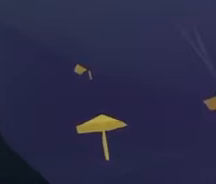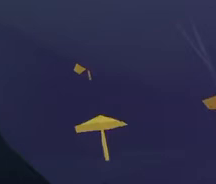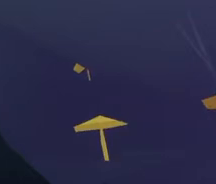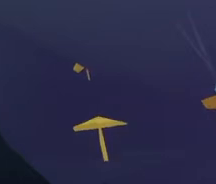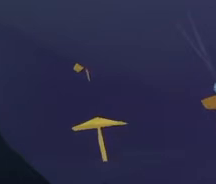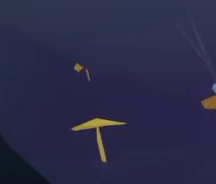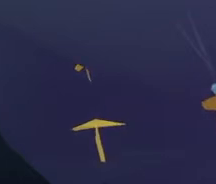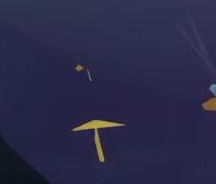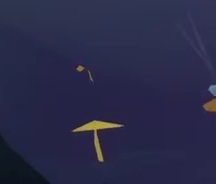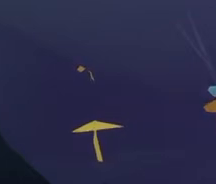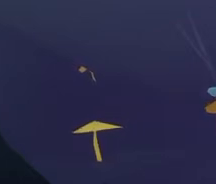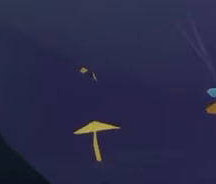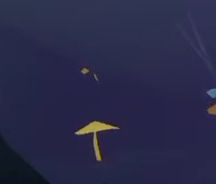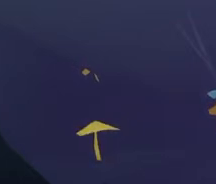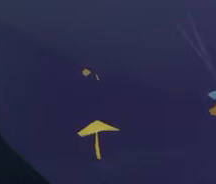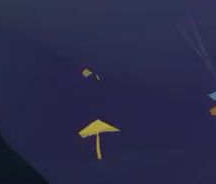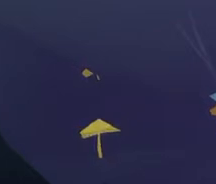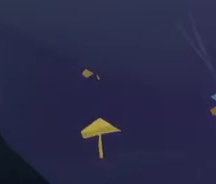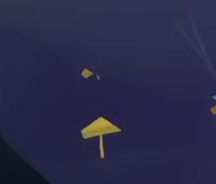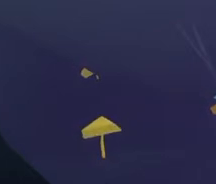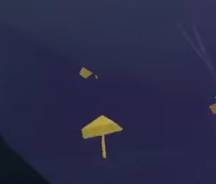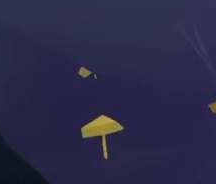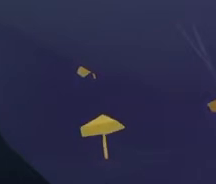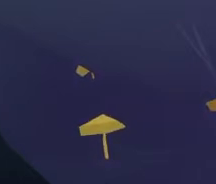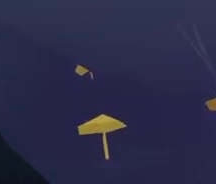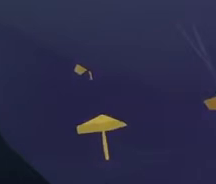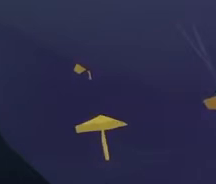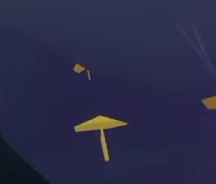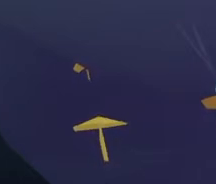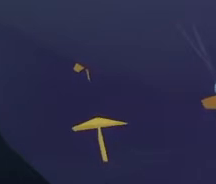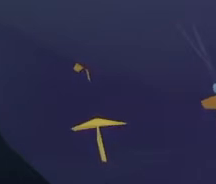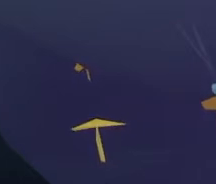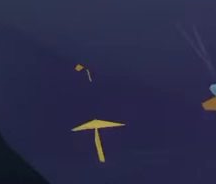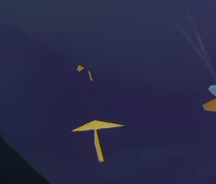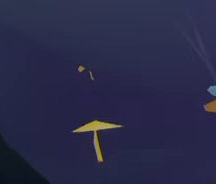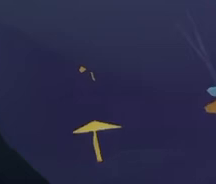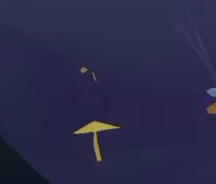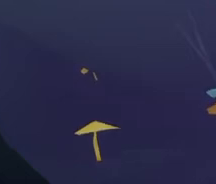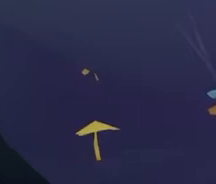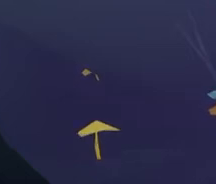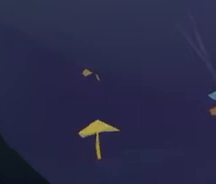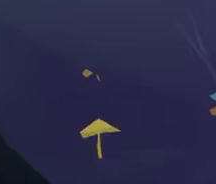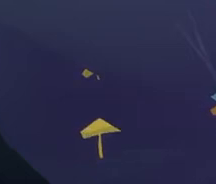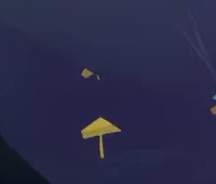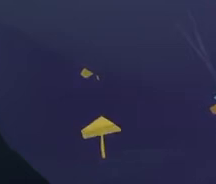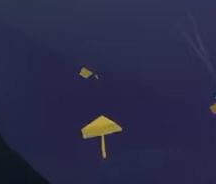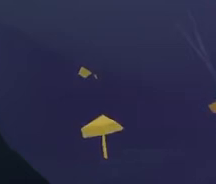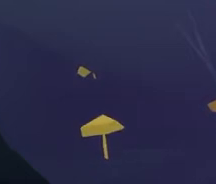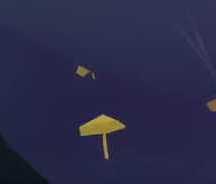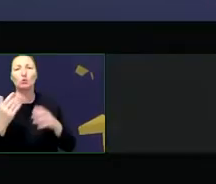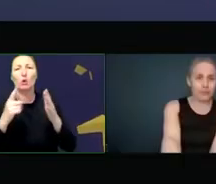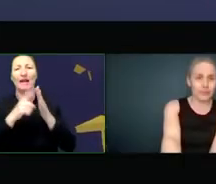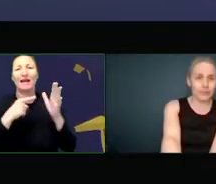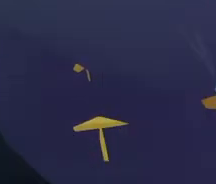on the UI. And of course, Eva Jaeger, our illustrious orb, and